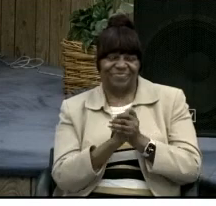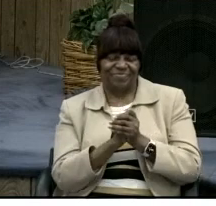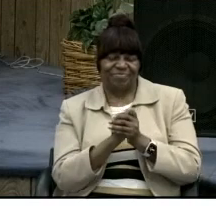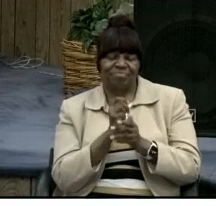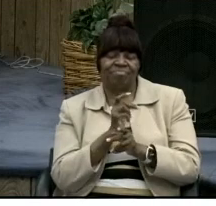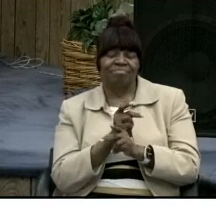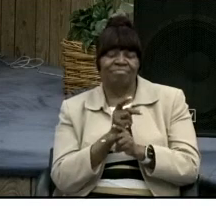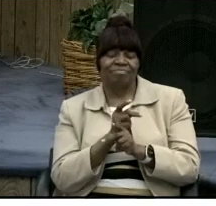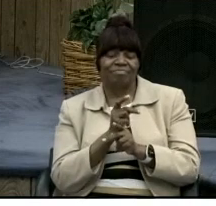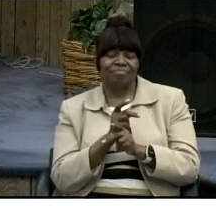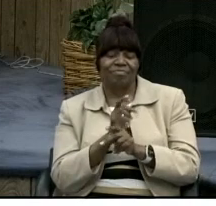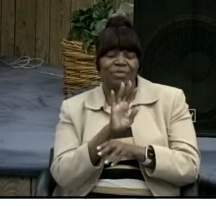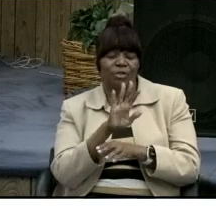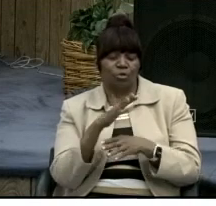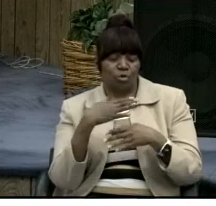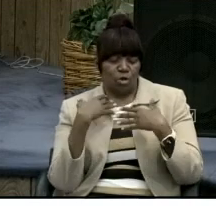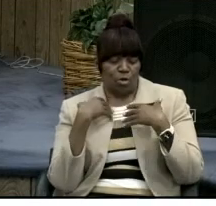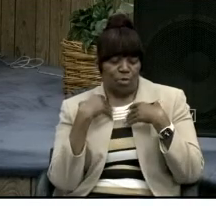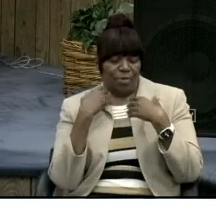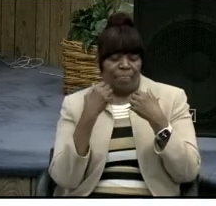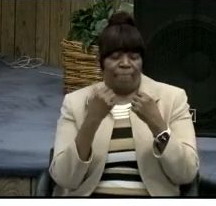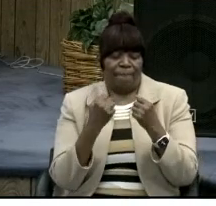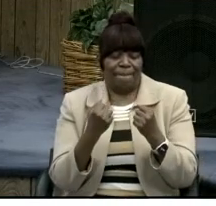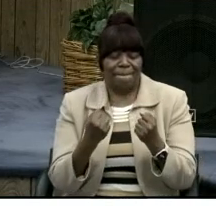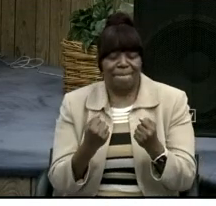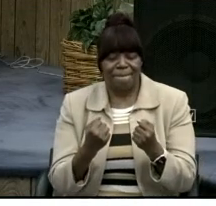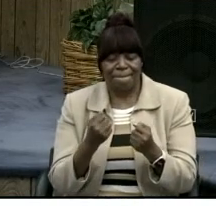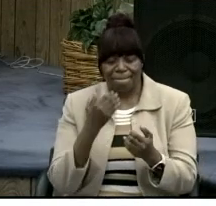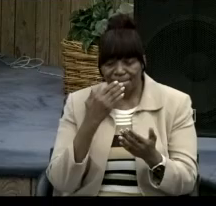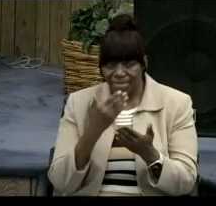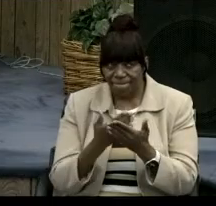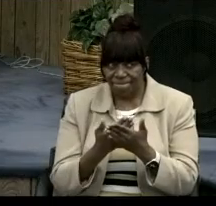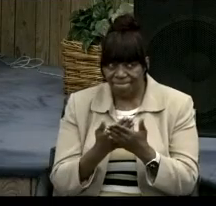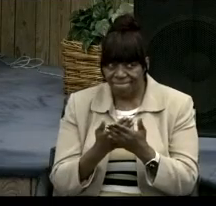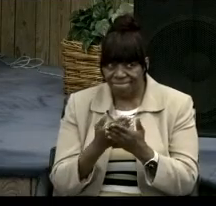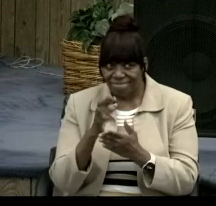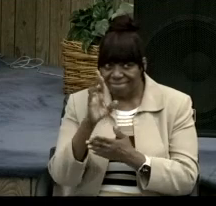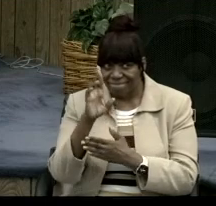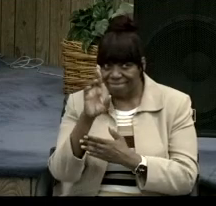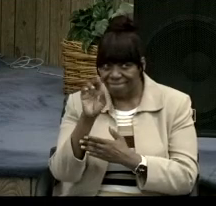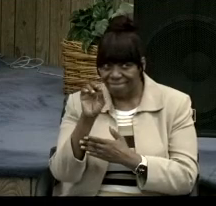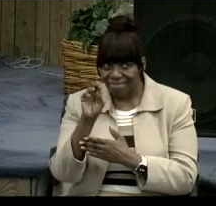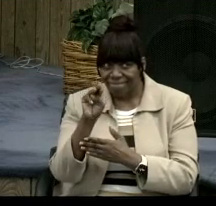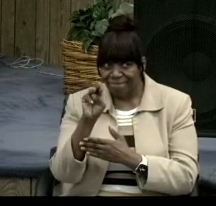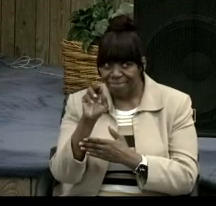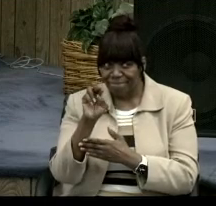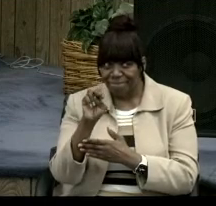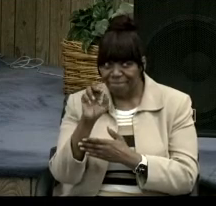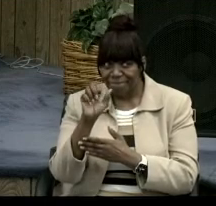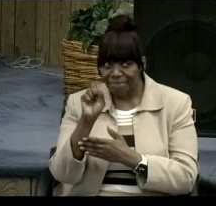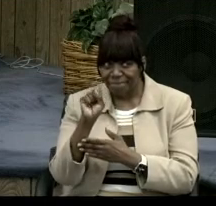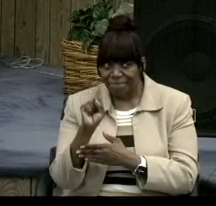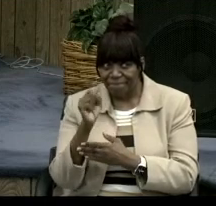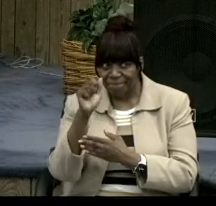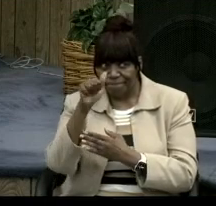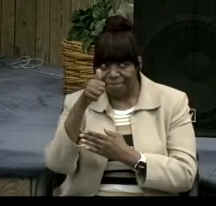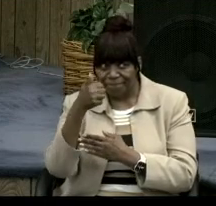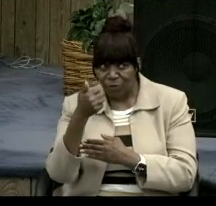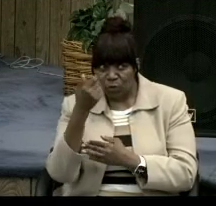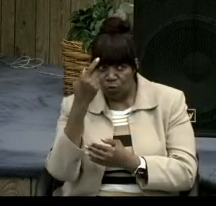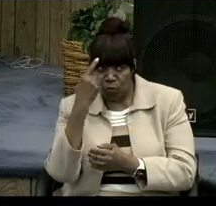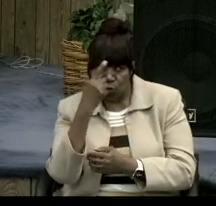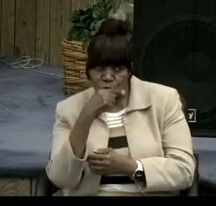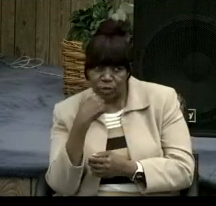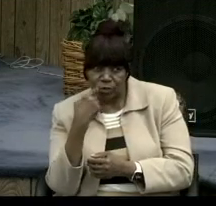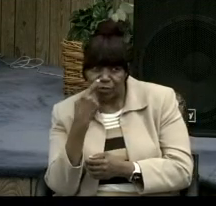make sure that your health is good, all right? All right, so let's get to Romans chapter 10, verse 13 says, "For whosoever